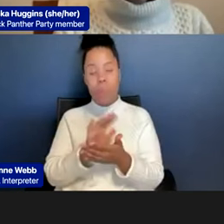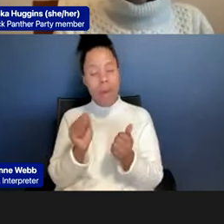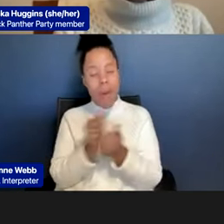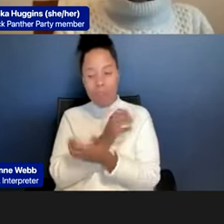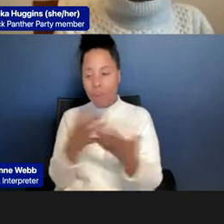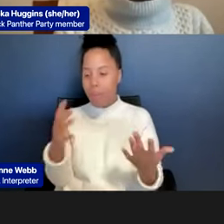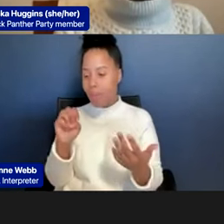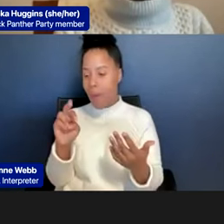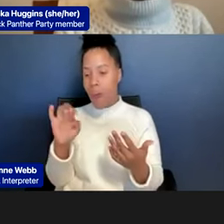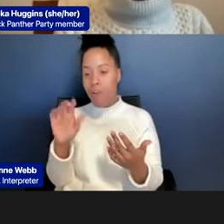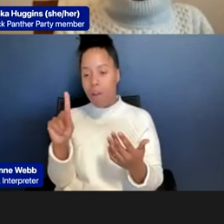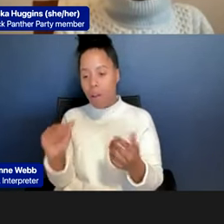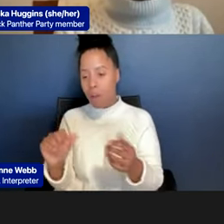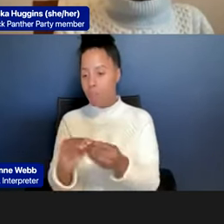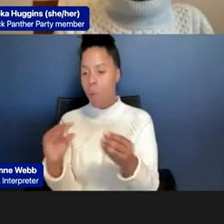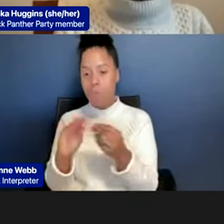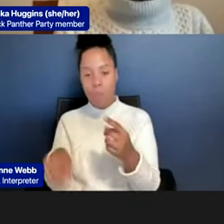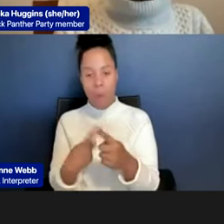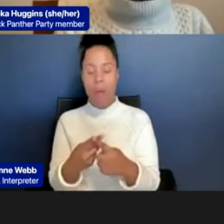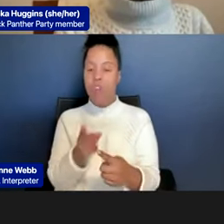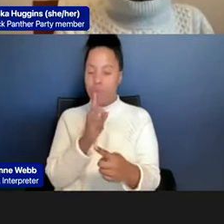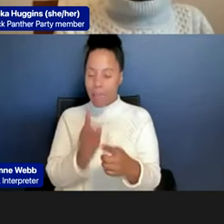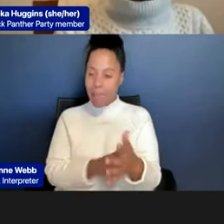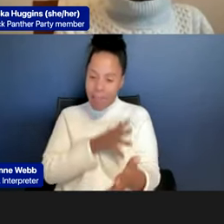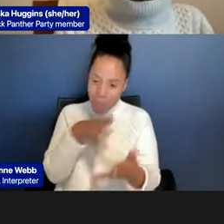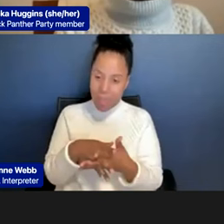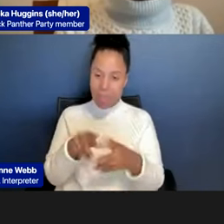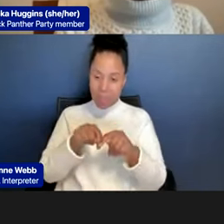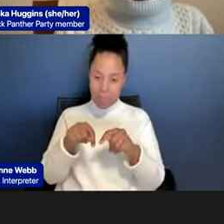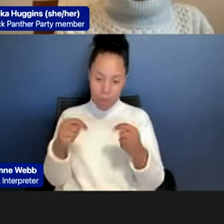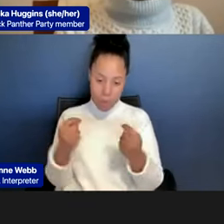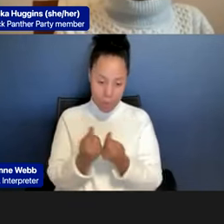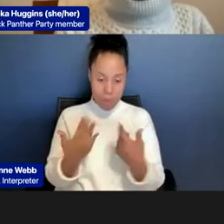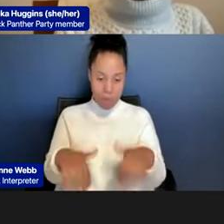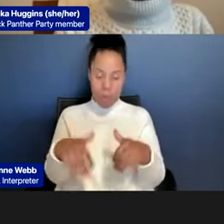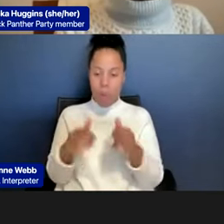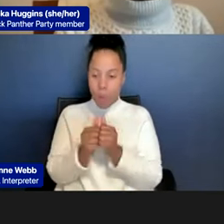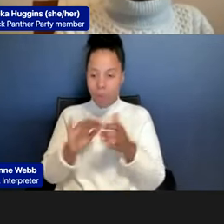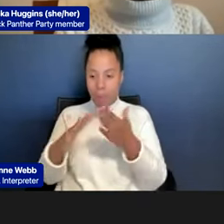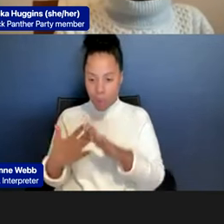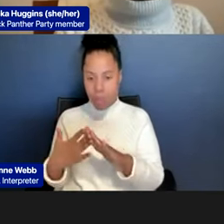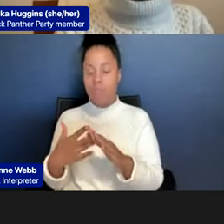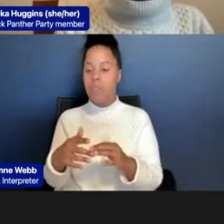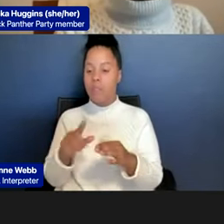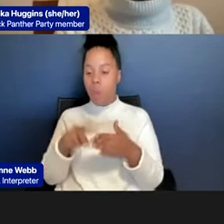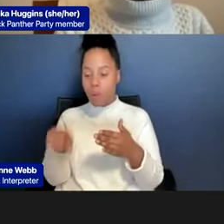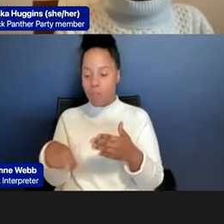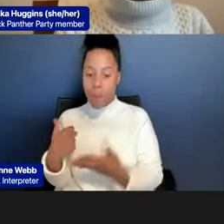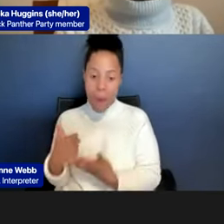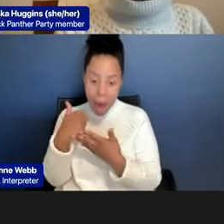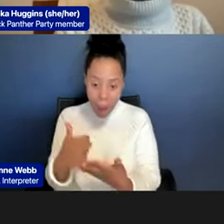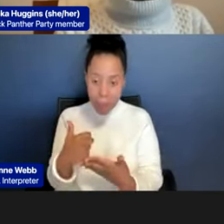They're digging in deep with particular communities in order to help and to work with and to learn as well